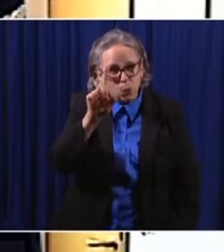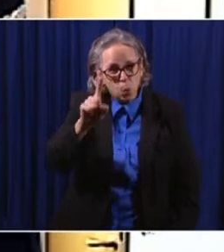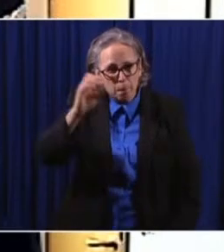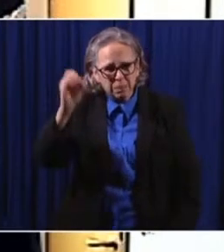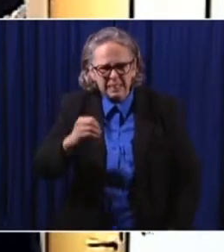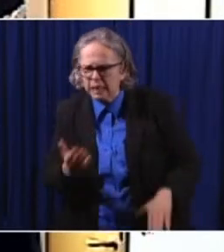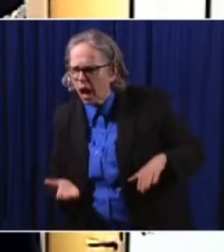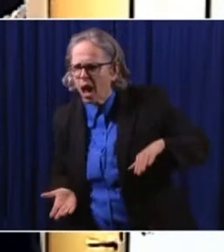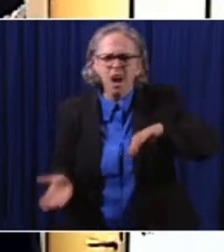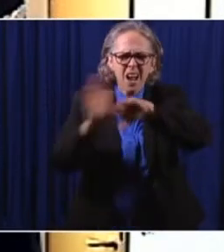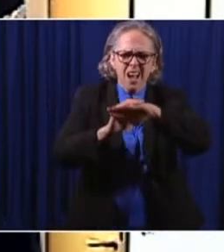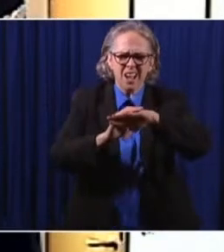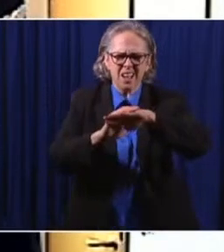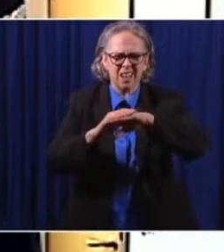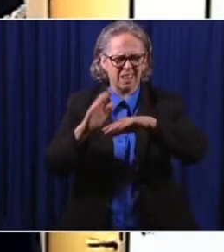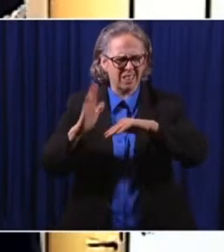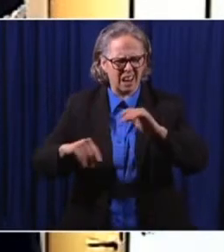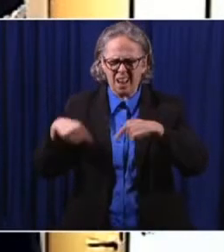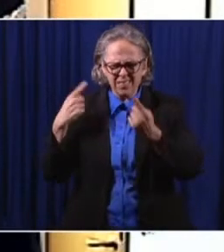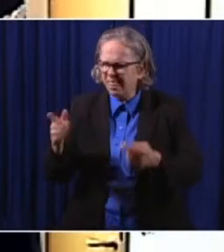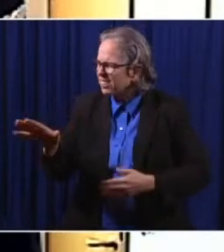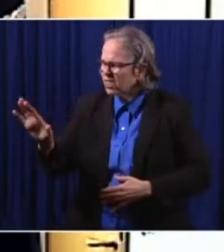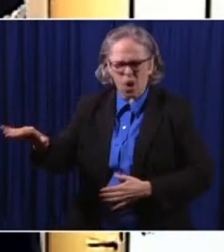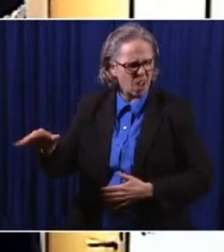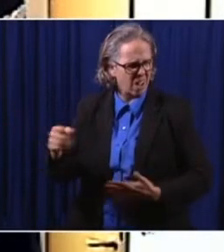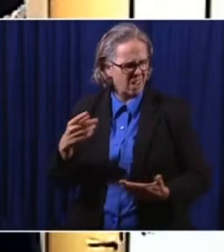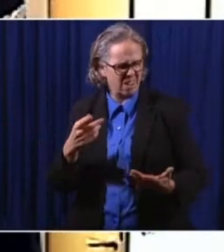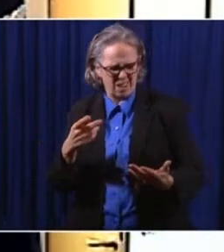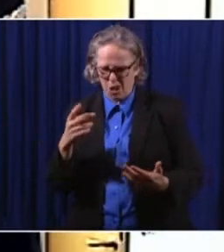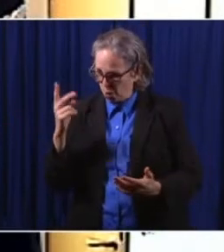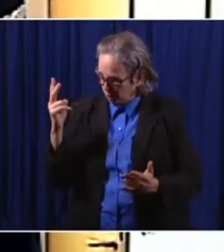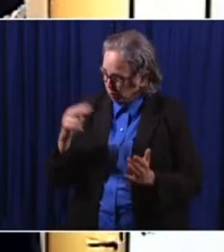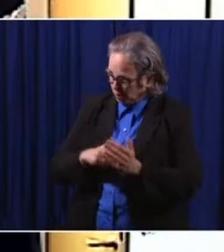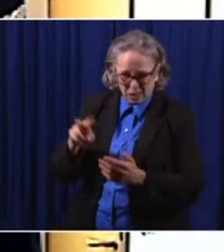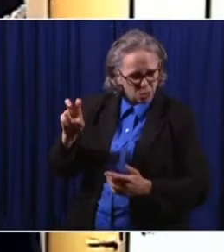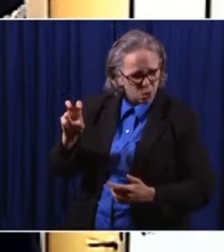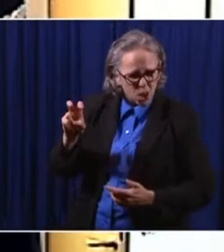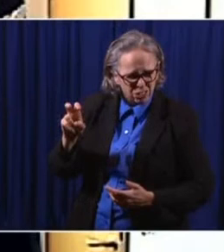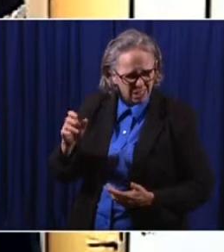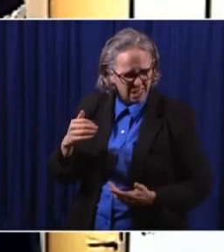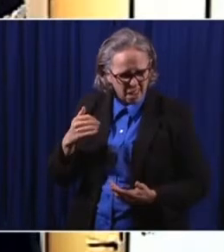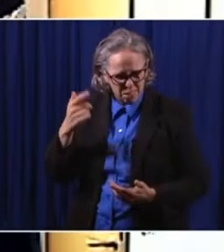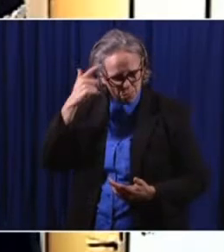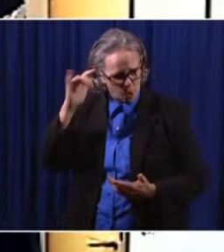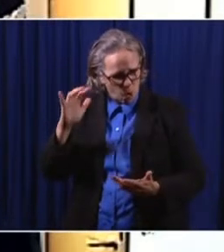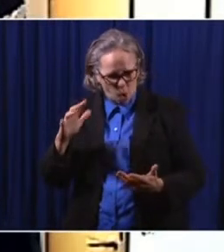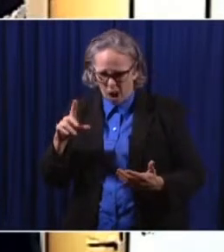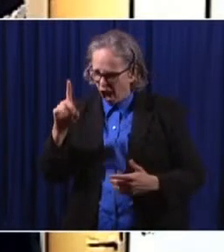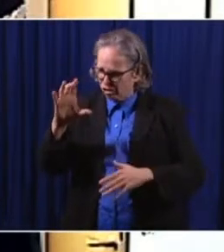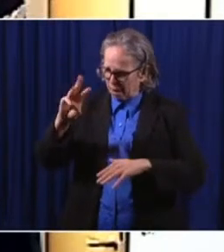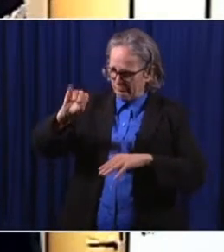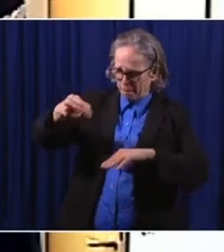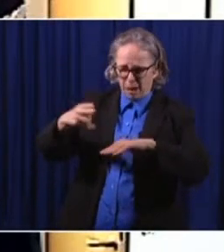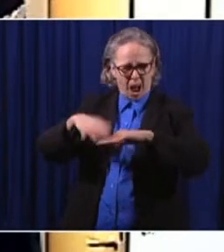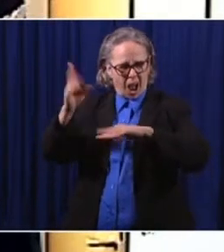Colonel, 2,200 Yes, sir. citations for people who are driving over 100 miles per hour. Yes,